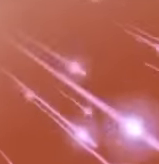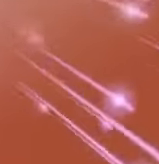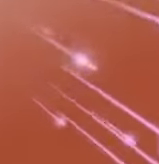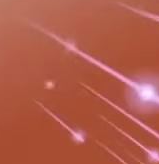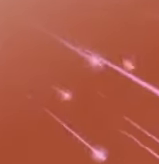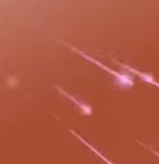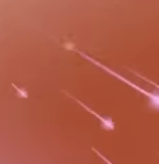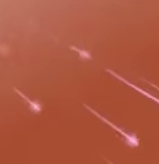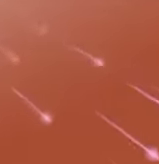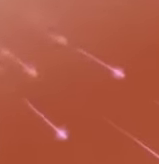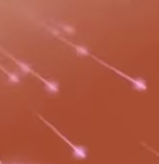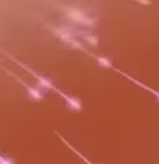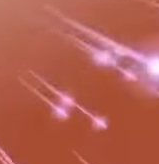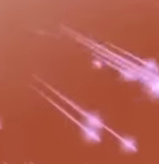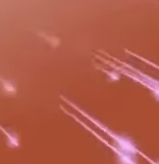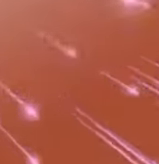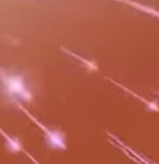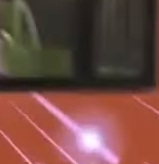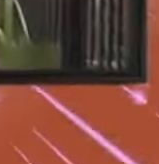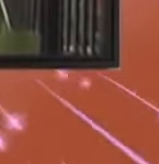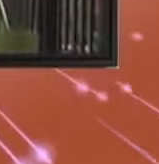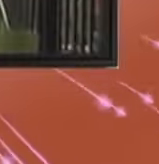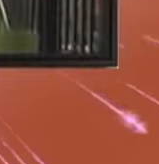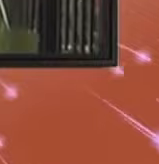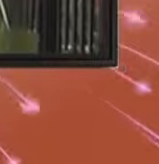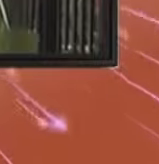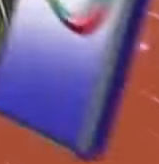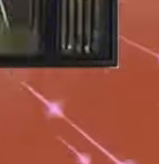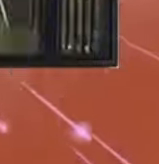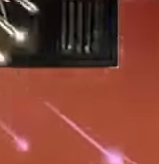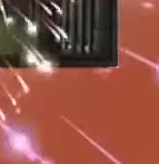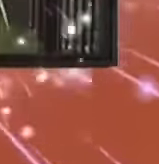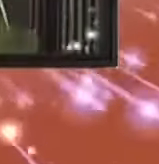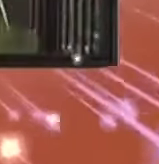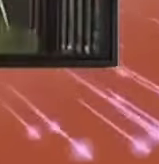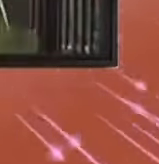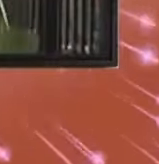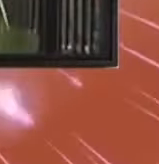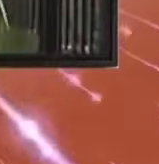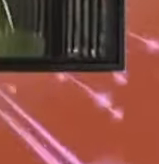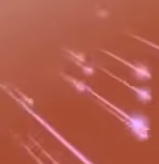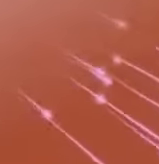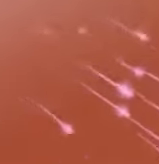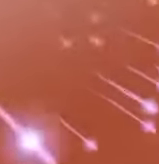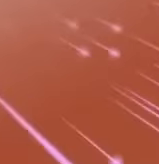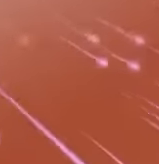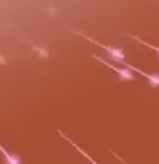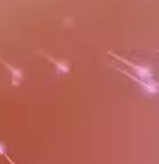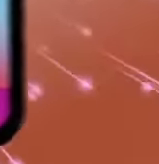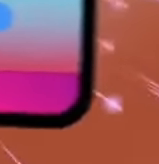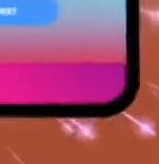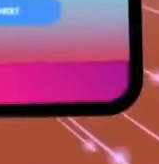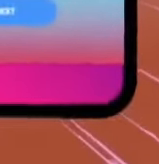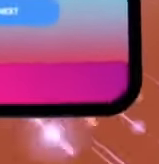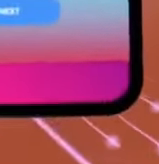Taste Buddy sa GTV. Wait for the signal to answer the pop quiz for the day. Open your GMA app, answer the